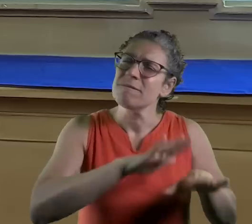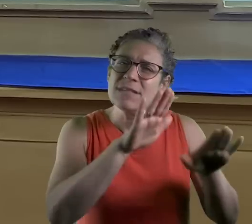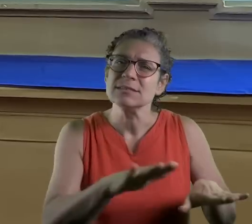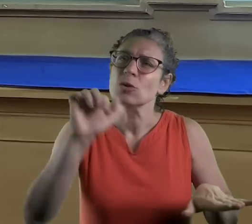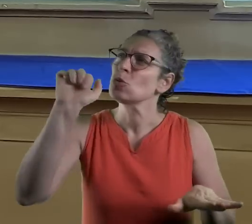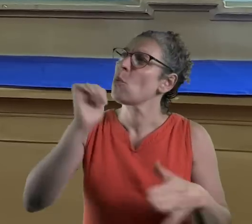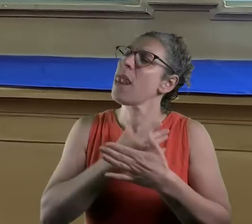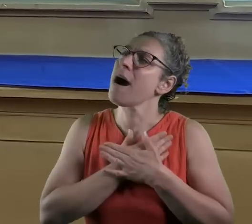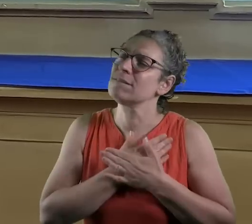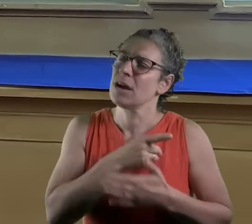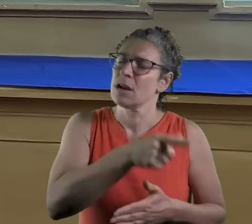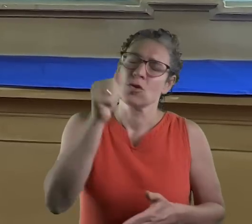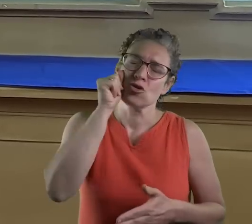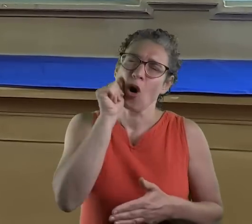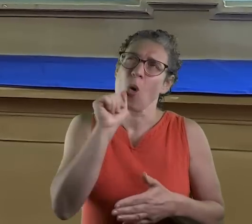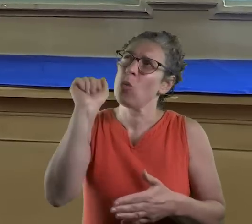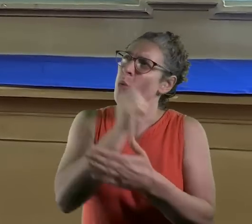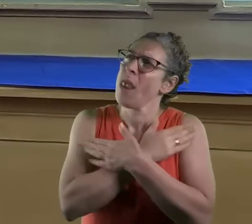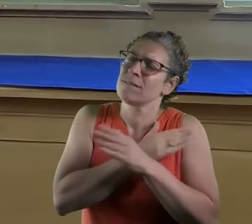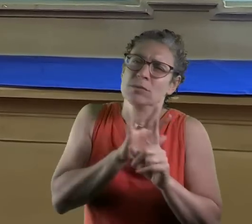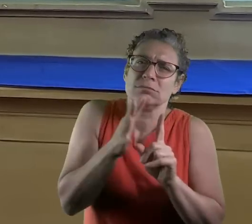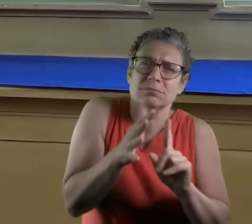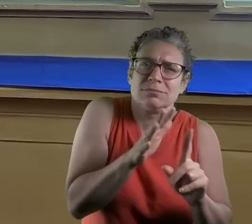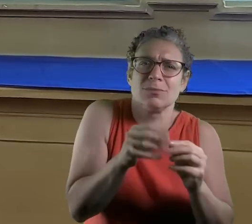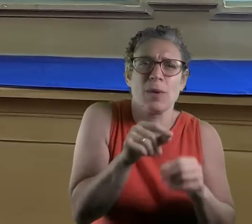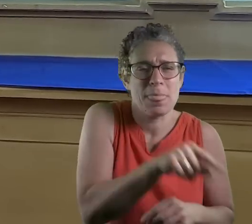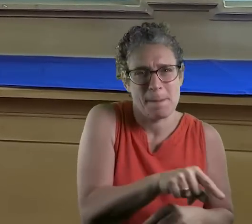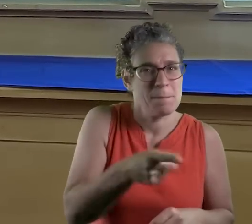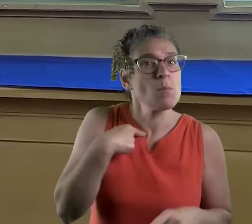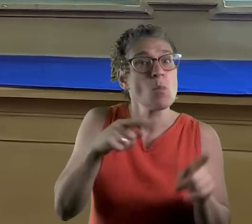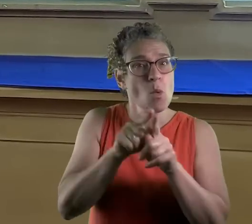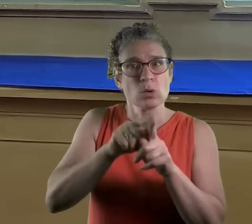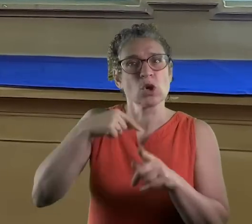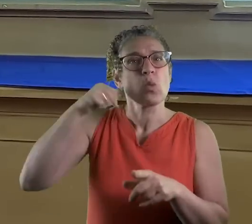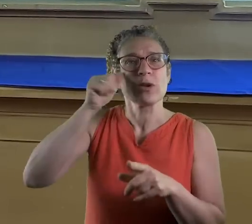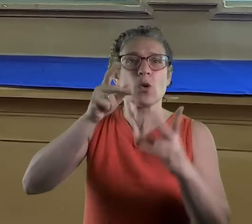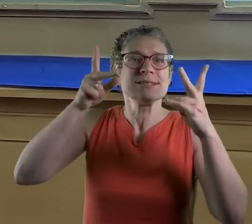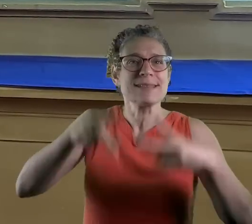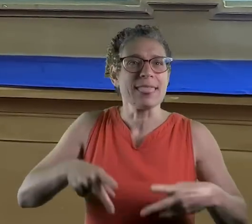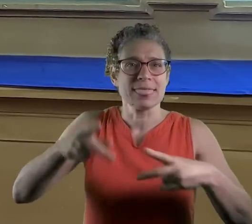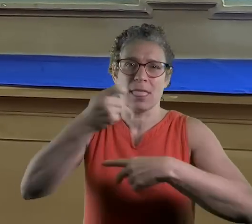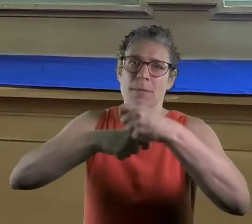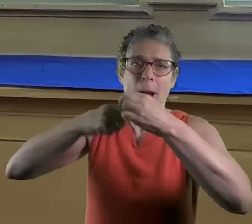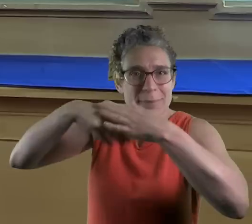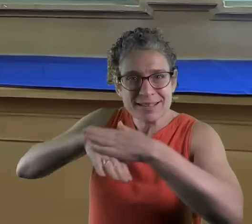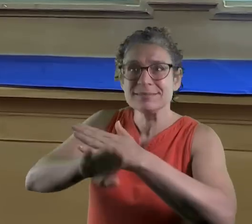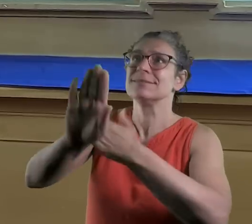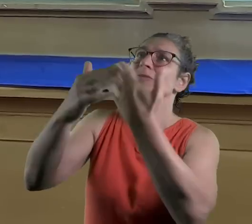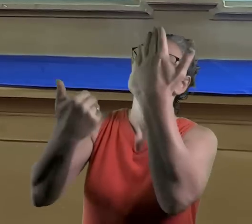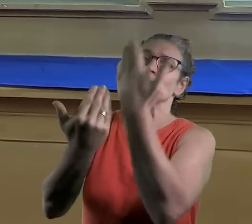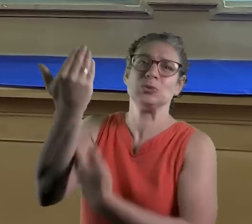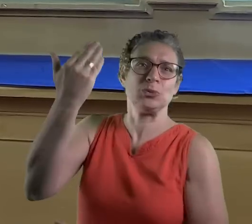love, and the sure hope we have in Jesus that death is a gate to new life.